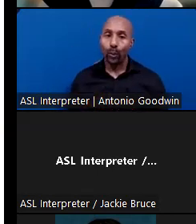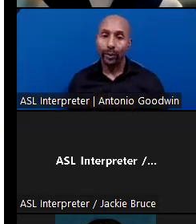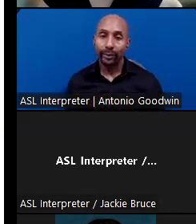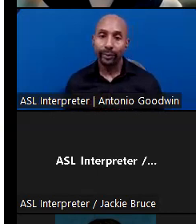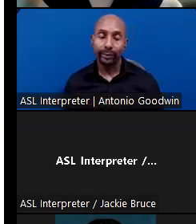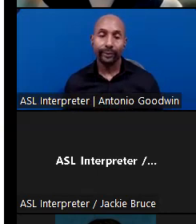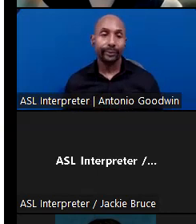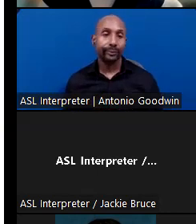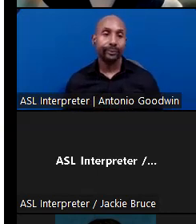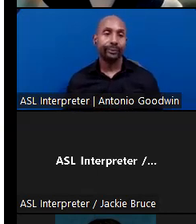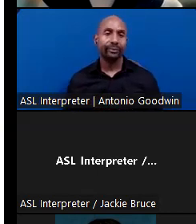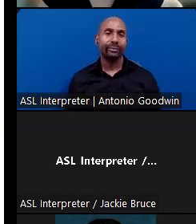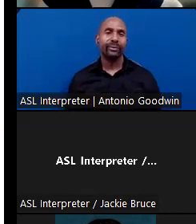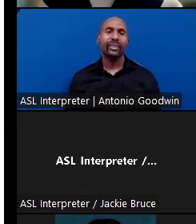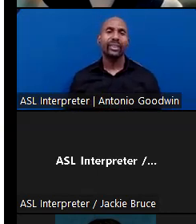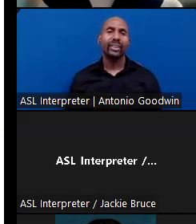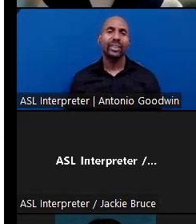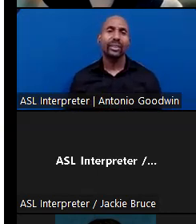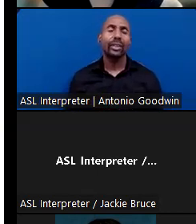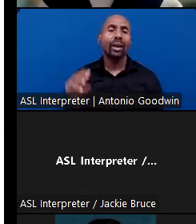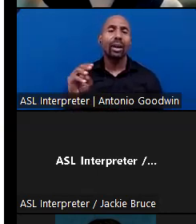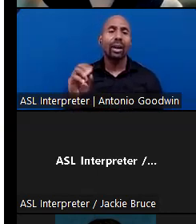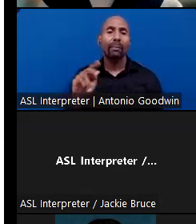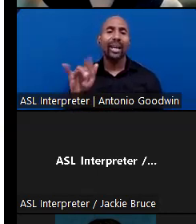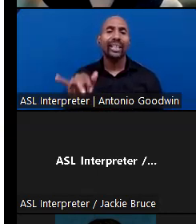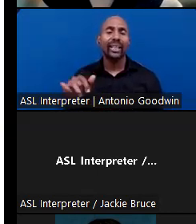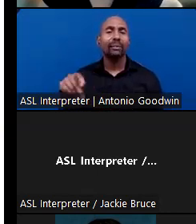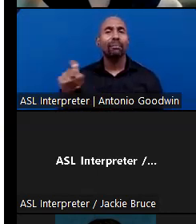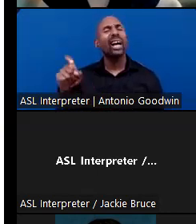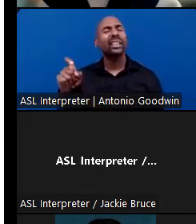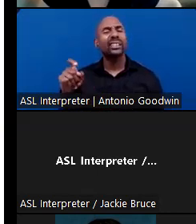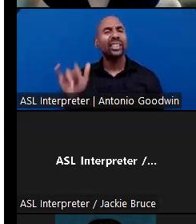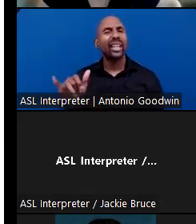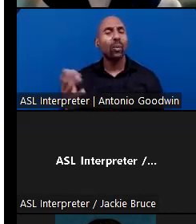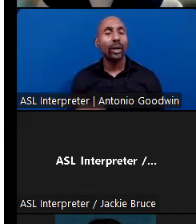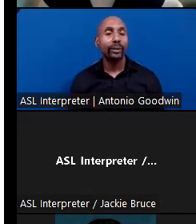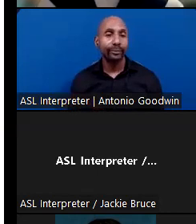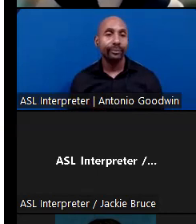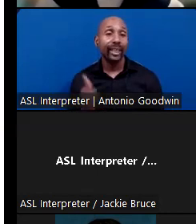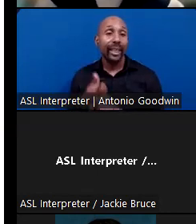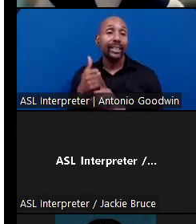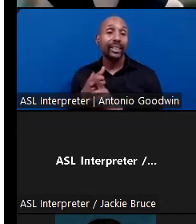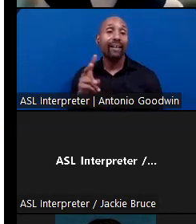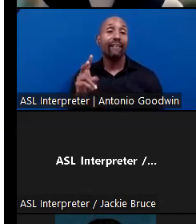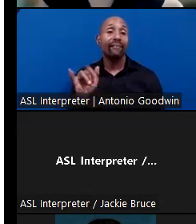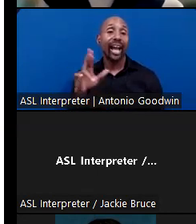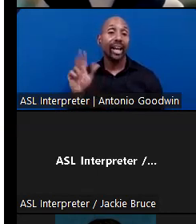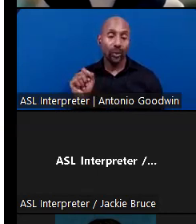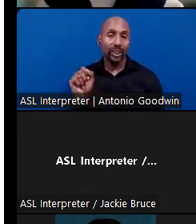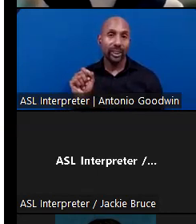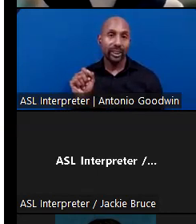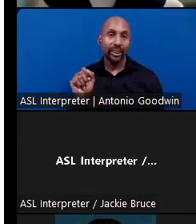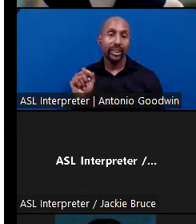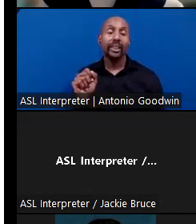what is monkeypox? It's a contagious virus or disease, I'm going to say virus, spread through close